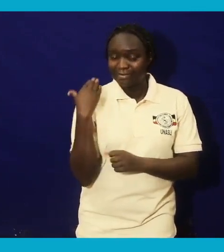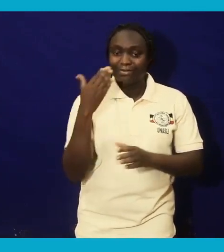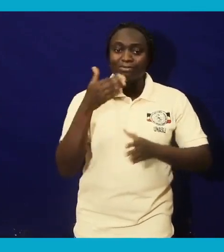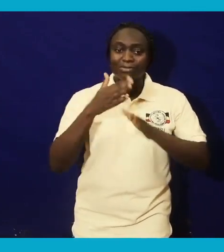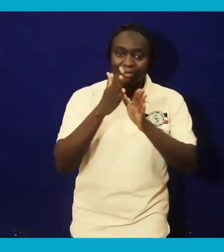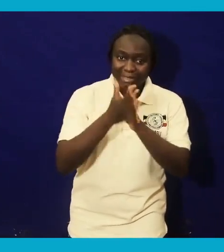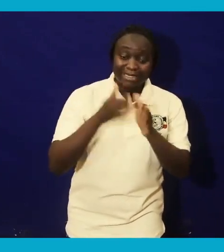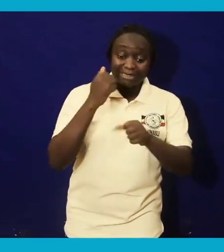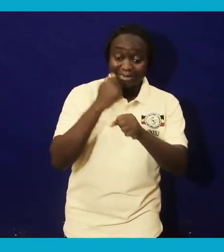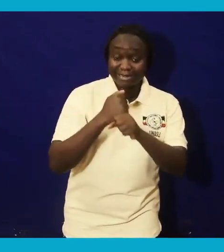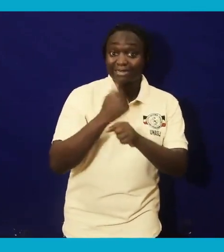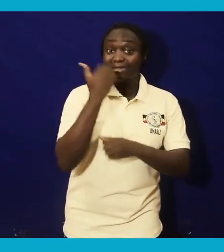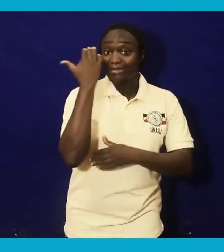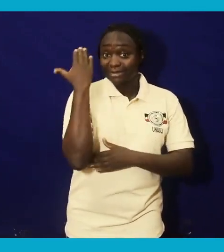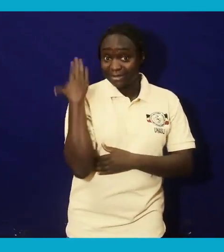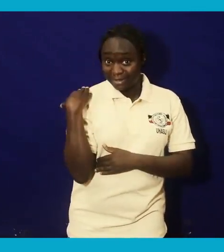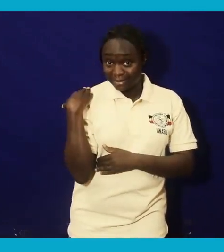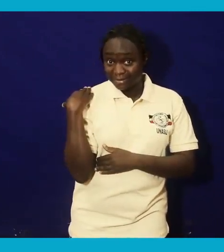Sister,